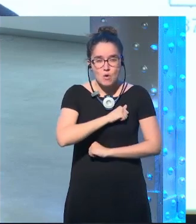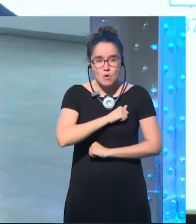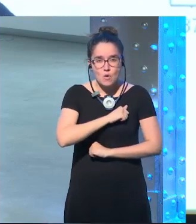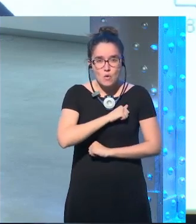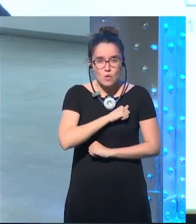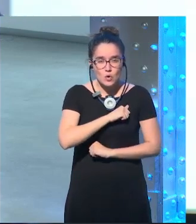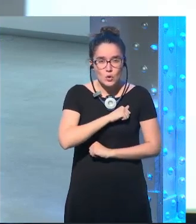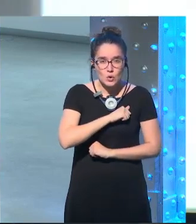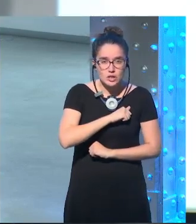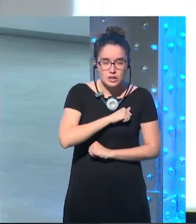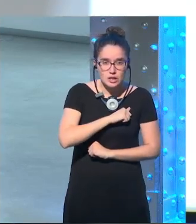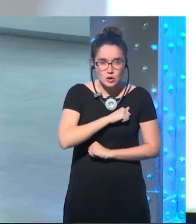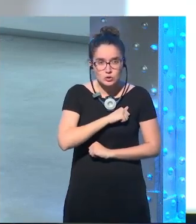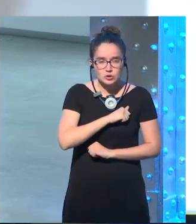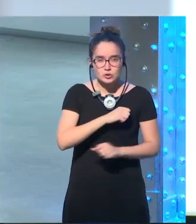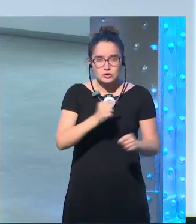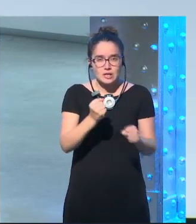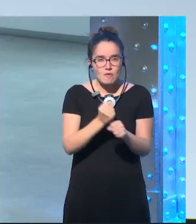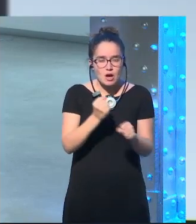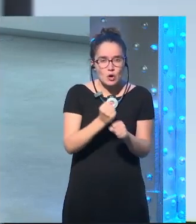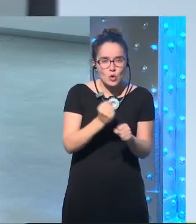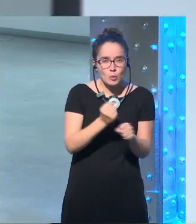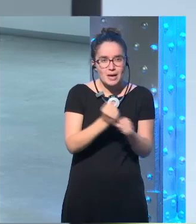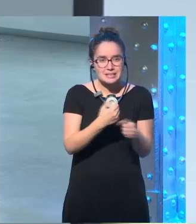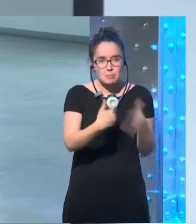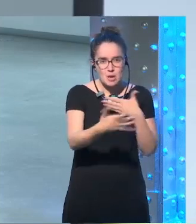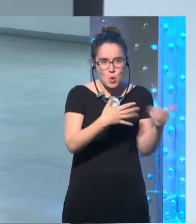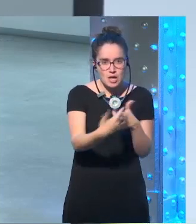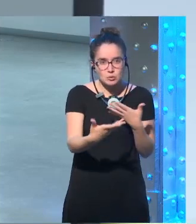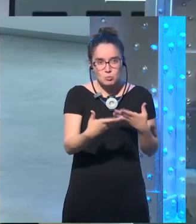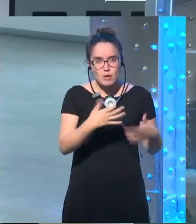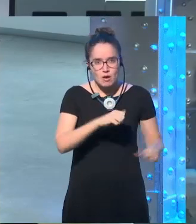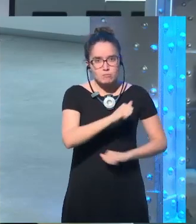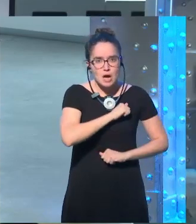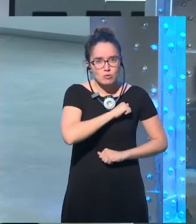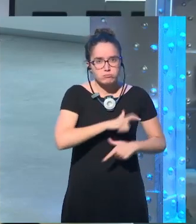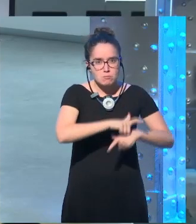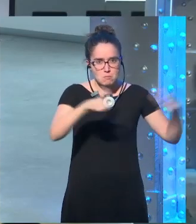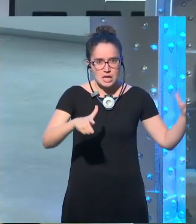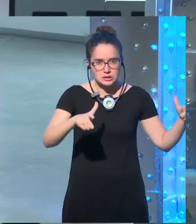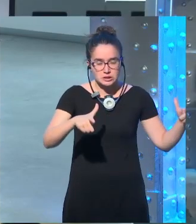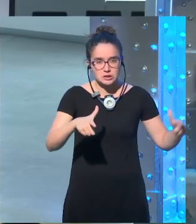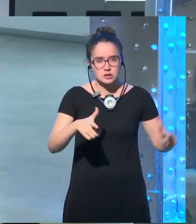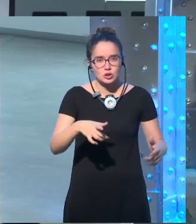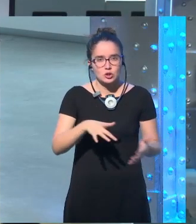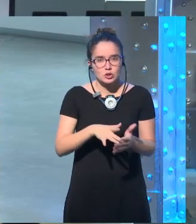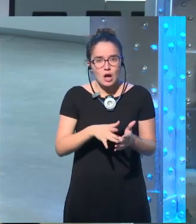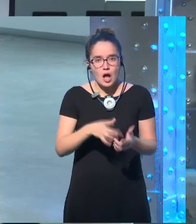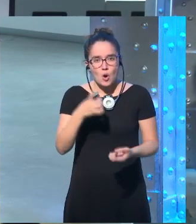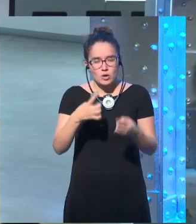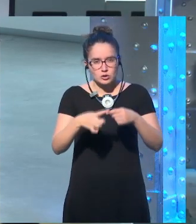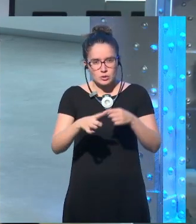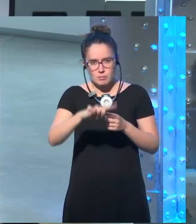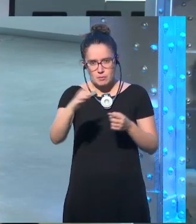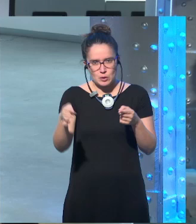continue. There are two things that we do know for sure. One is that computer technologies provide